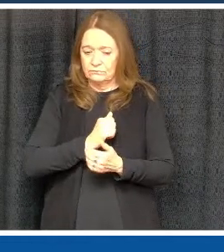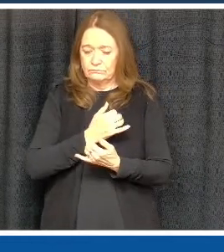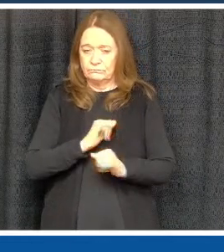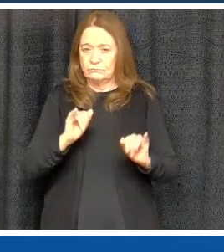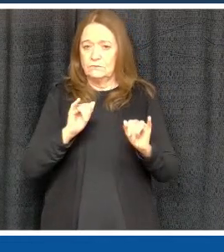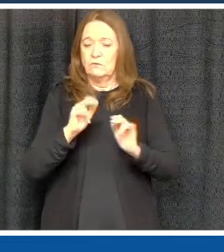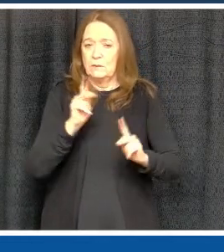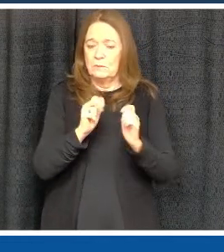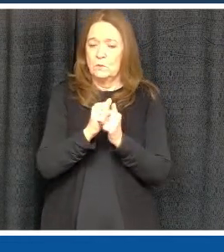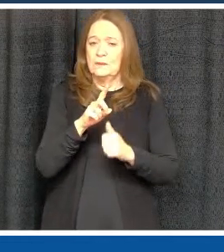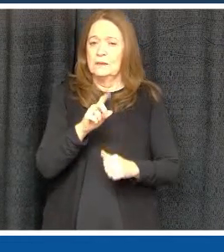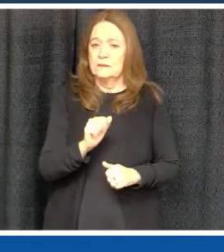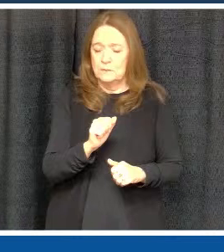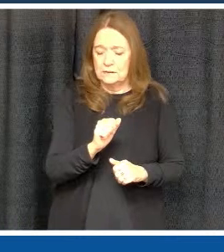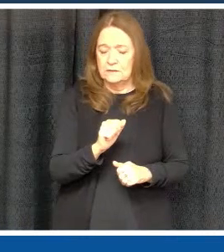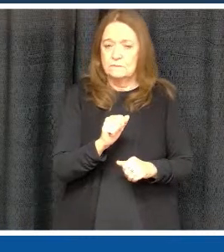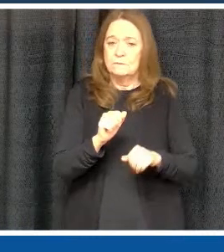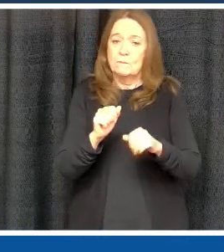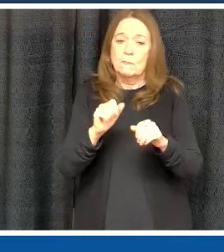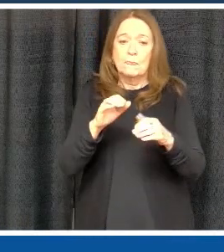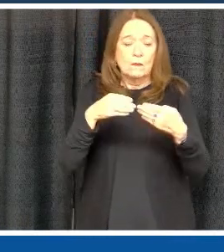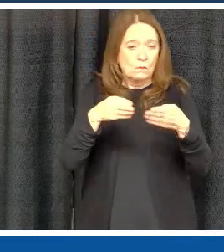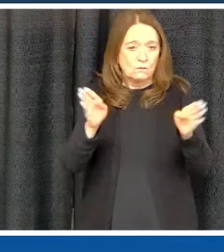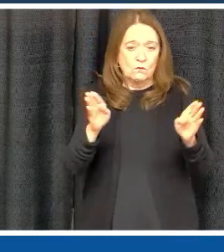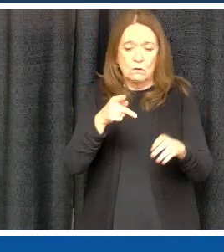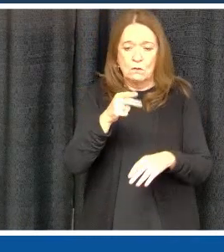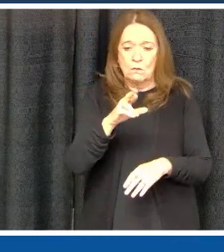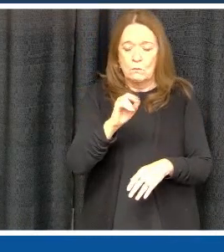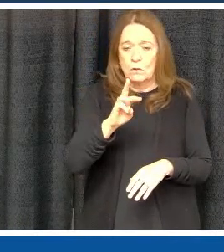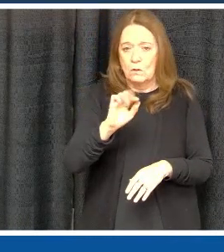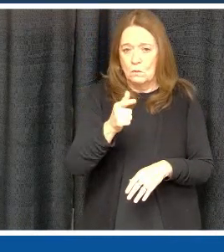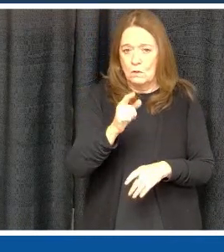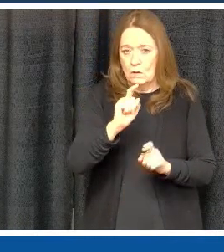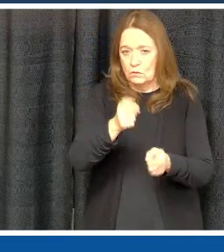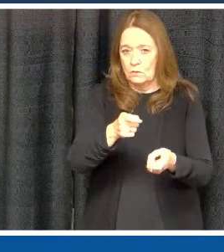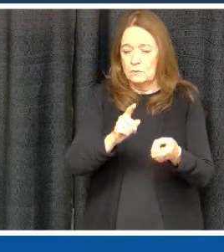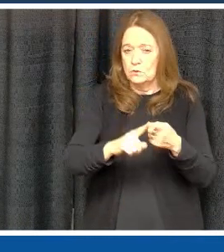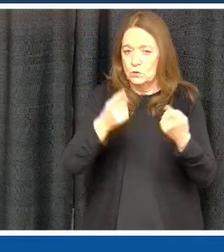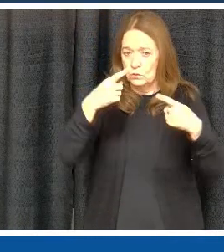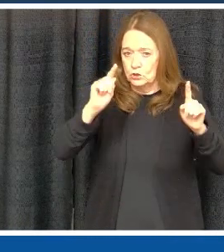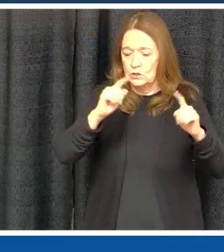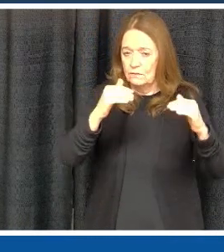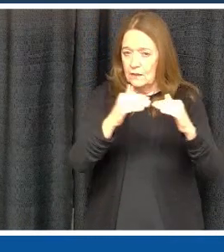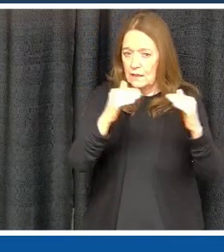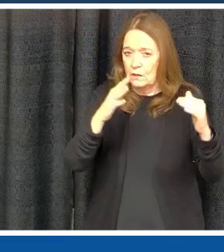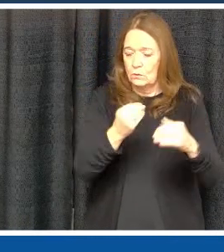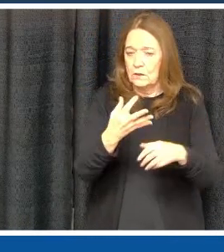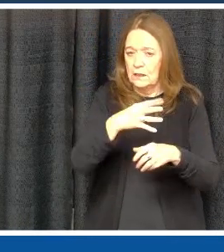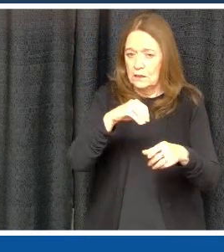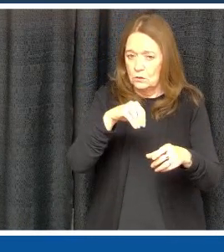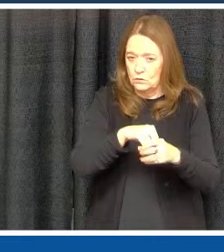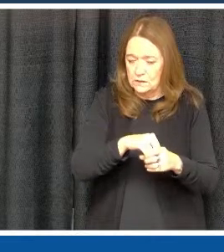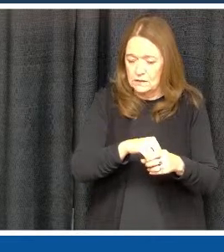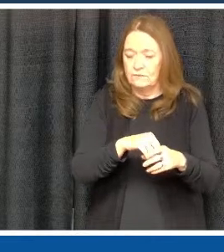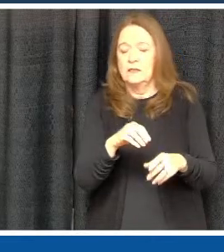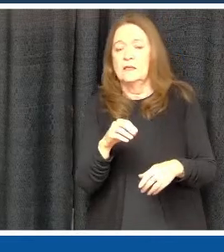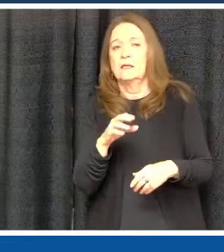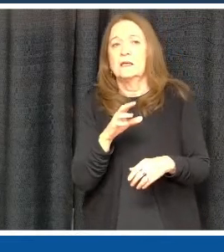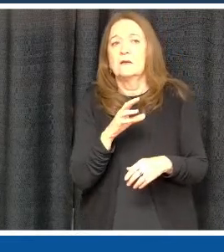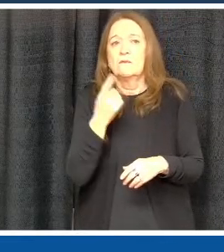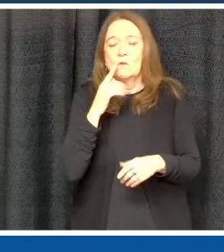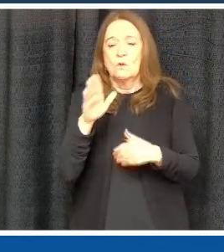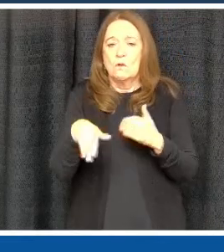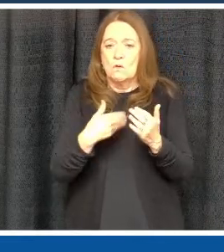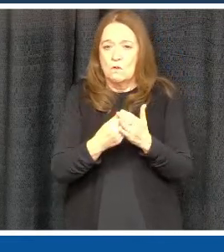with disabilities. Overall, PROWOG contributes to achieving equity and inclusivity for